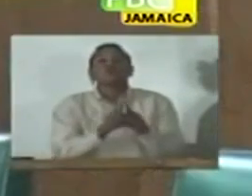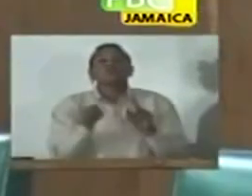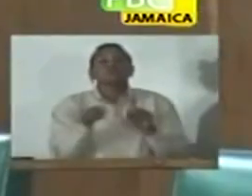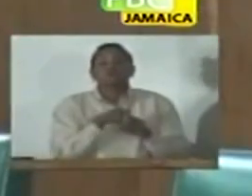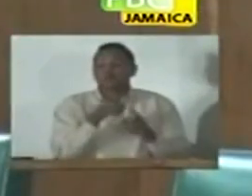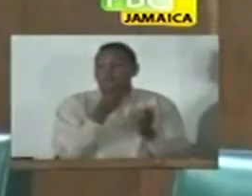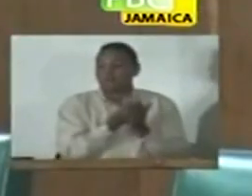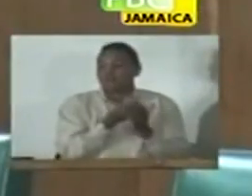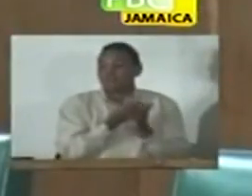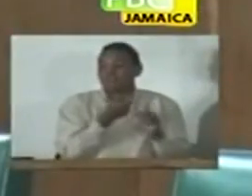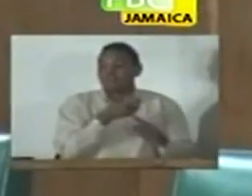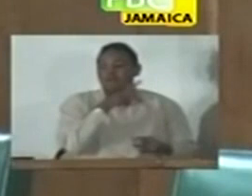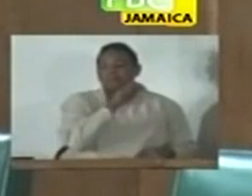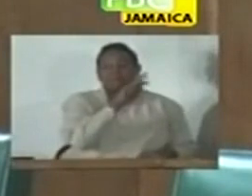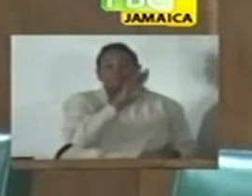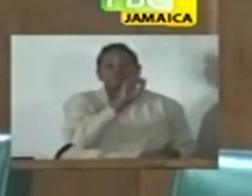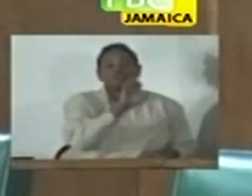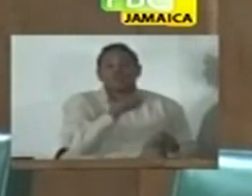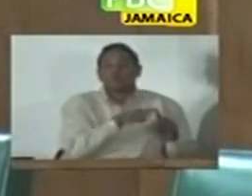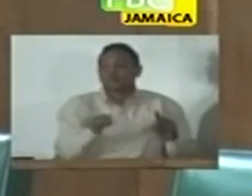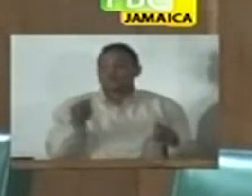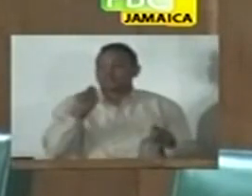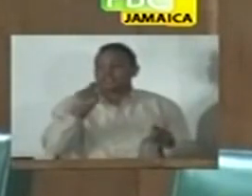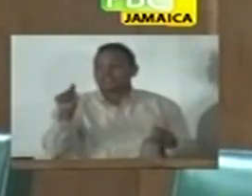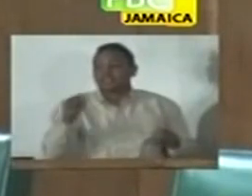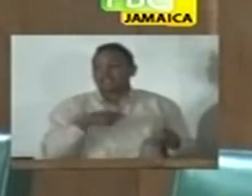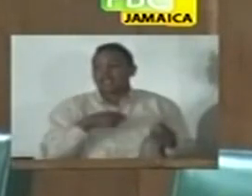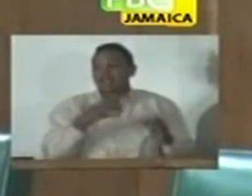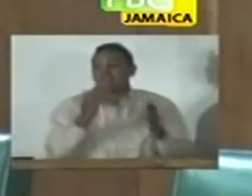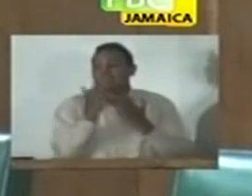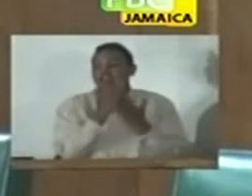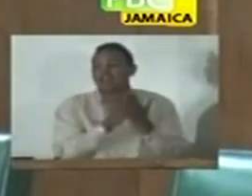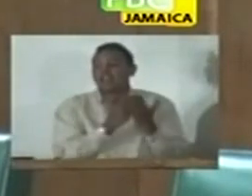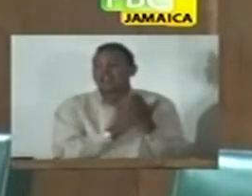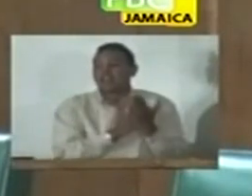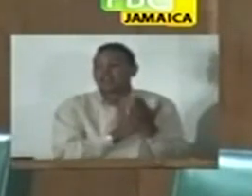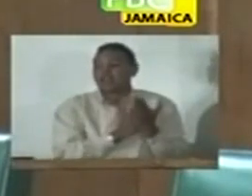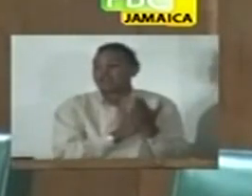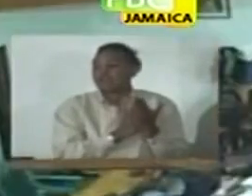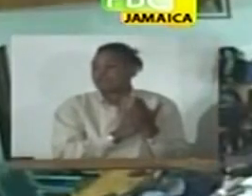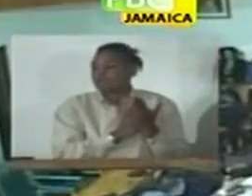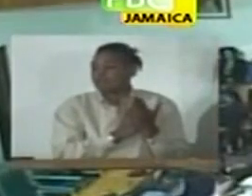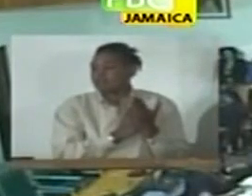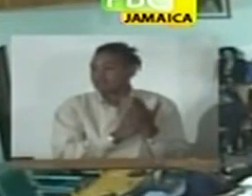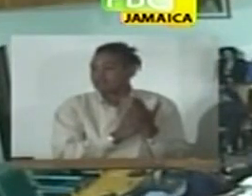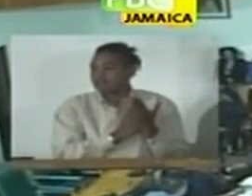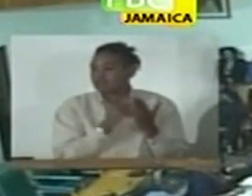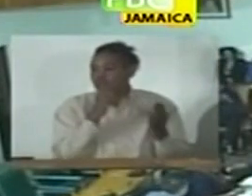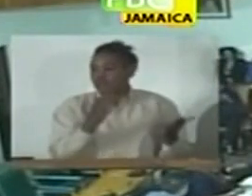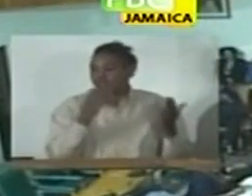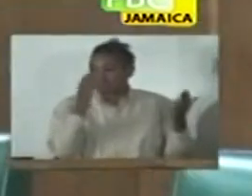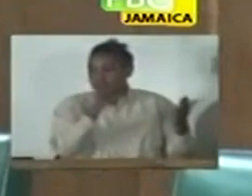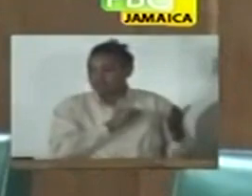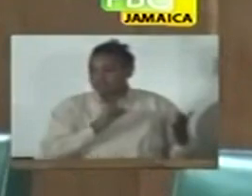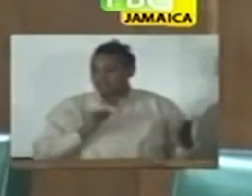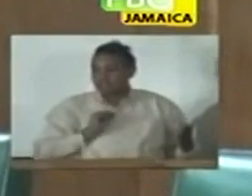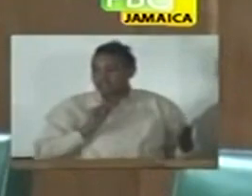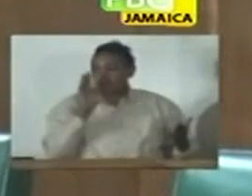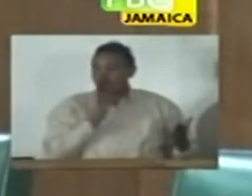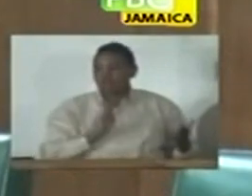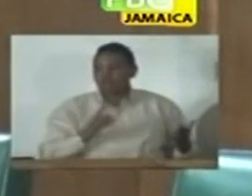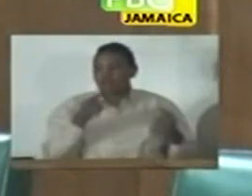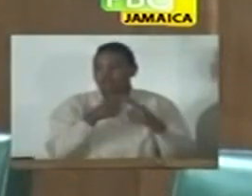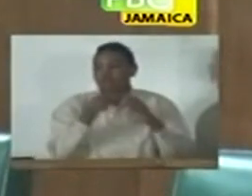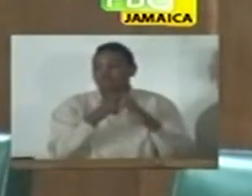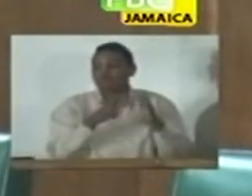had ever gone from Petrocarib to net. I have a list of the donors. No, it was raised by Senator Brown earlier, and I'm taking a point